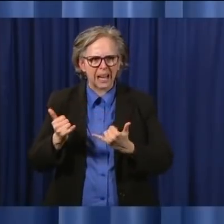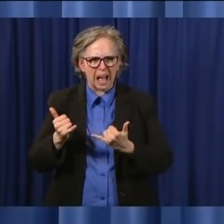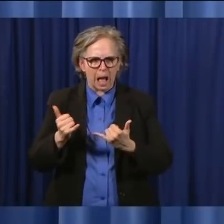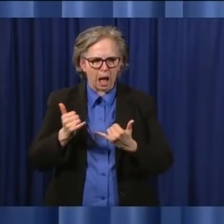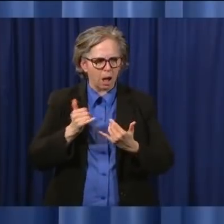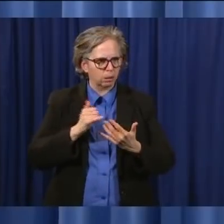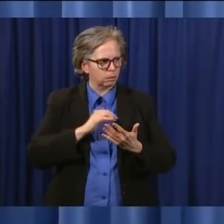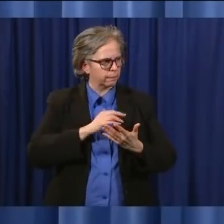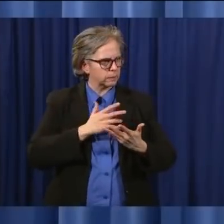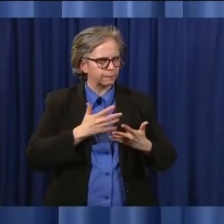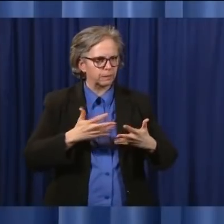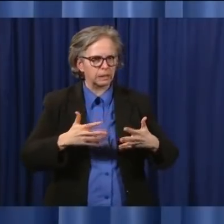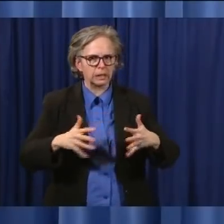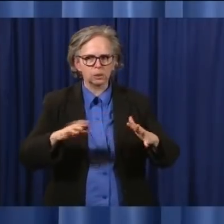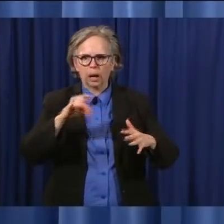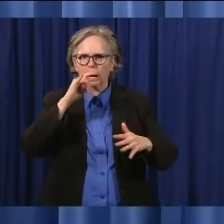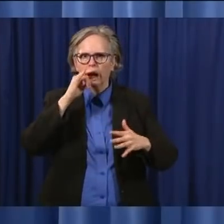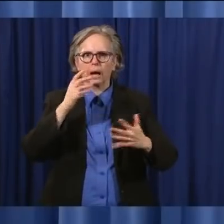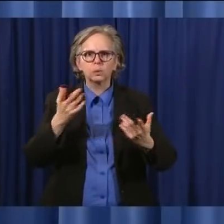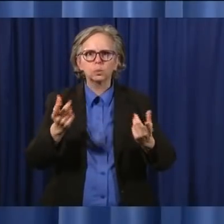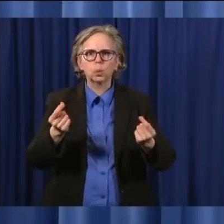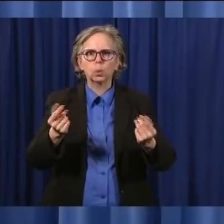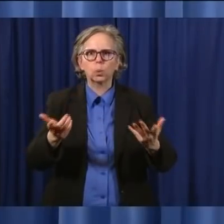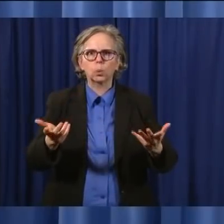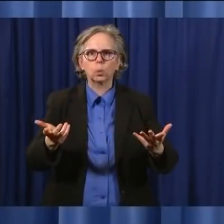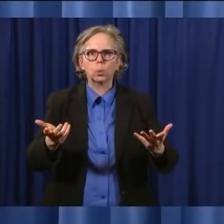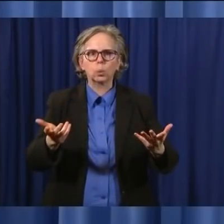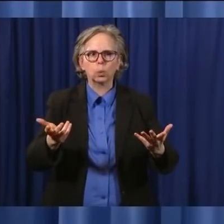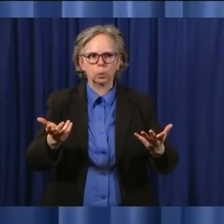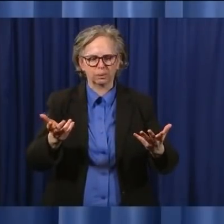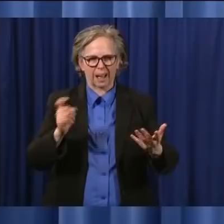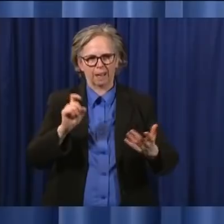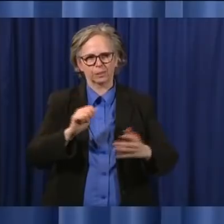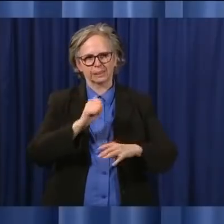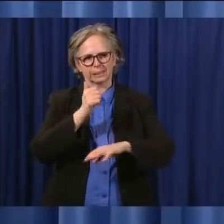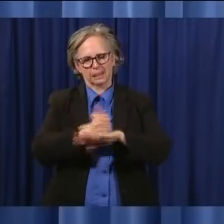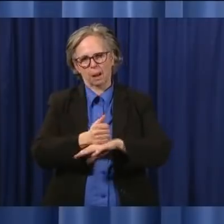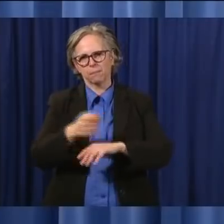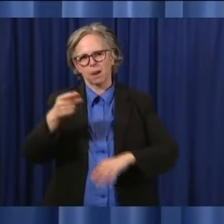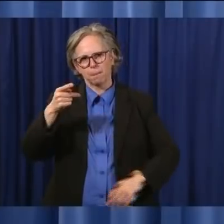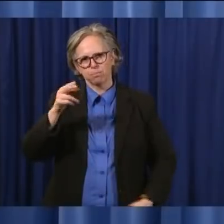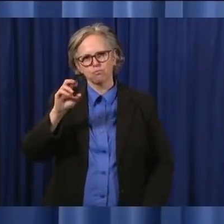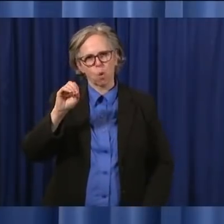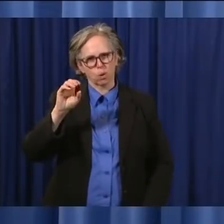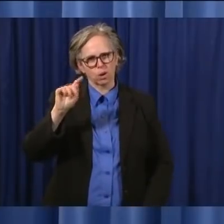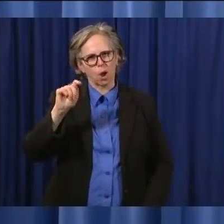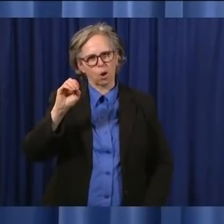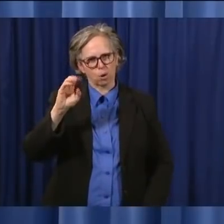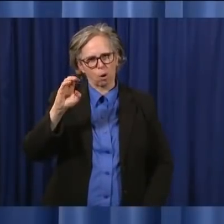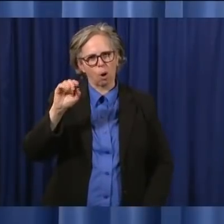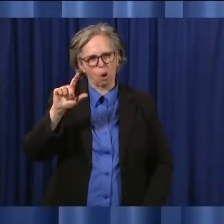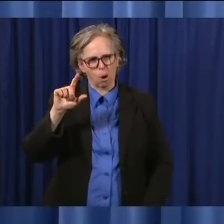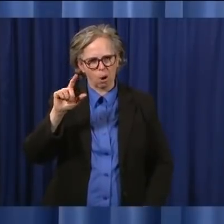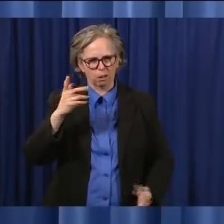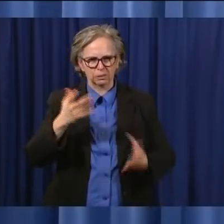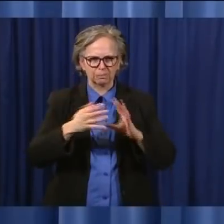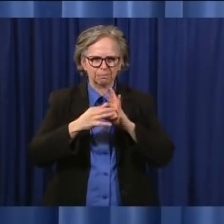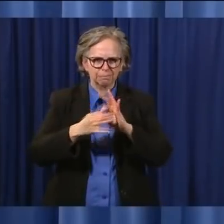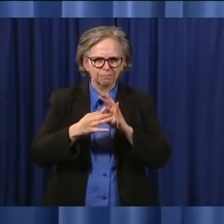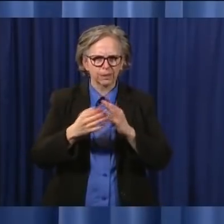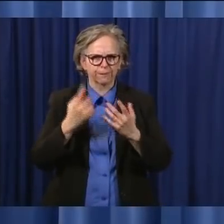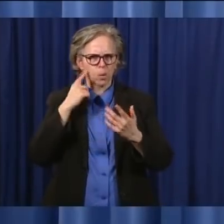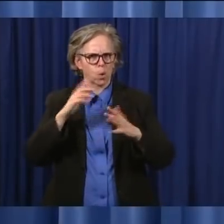do. We've created the protocols for what they're going to do, whether it is summer